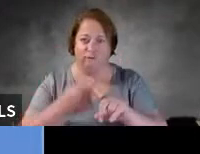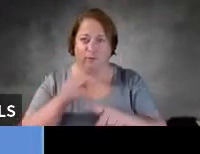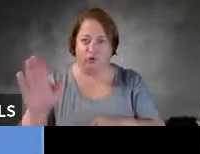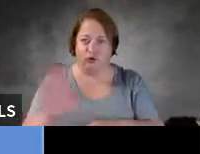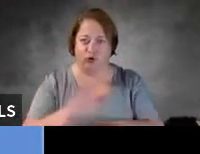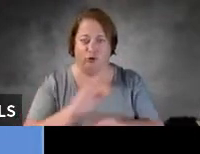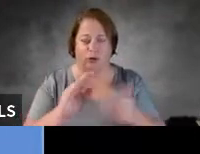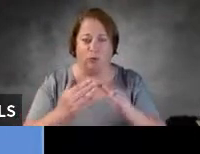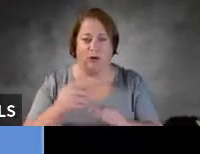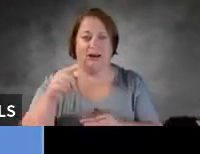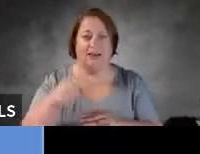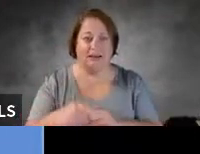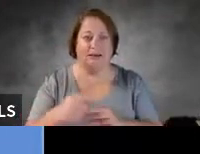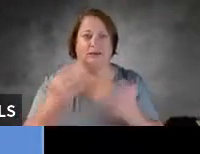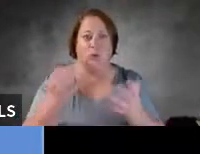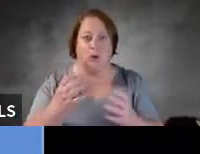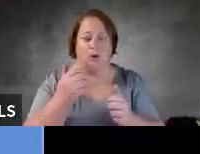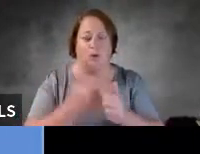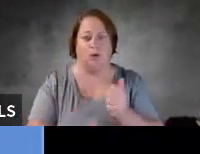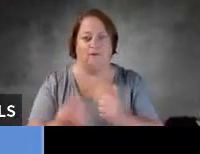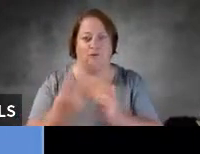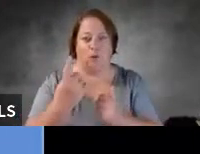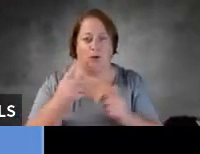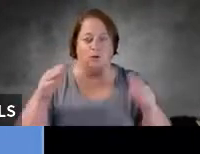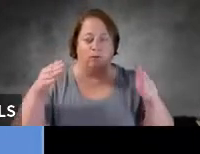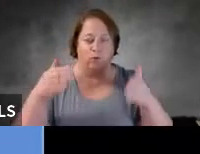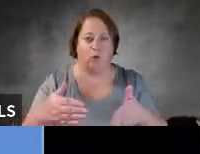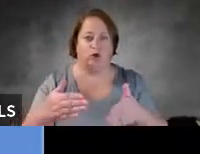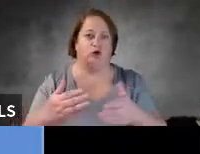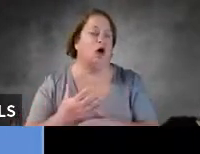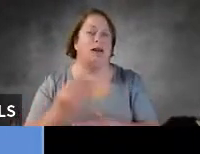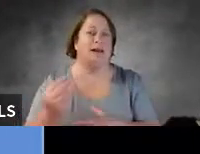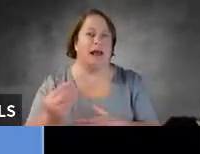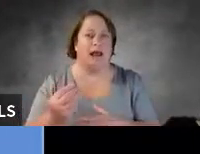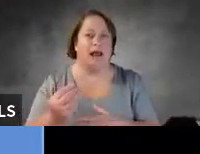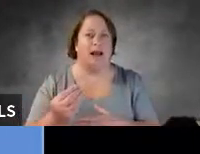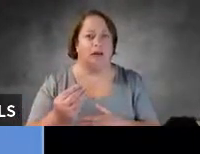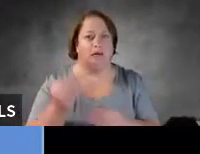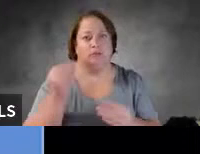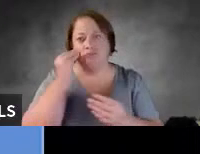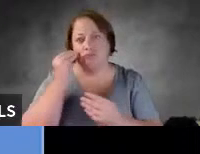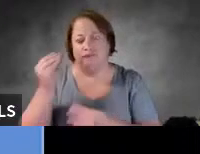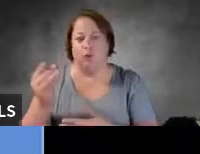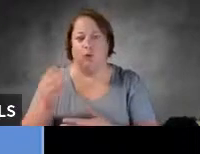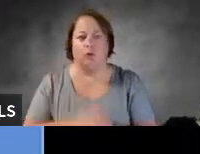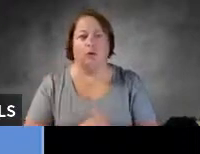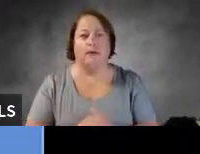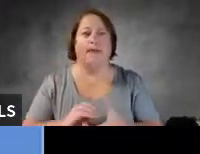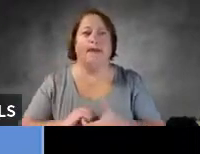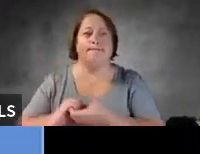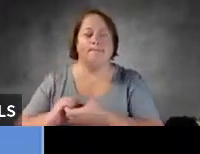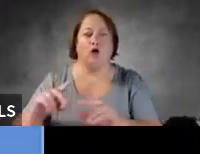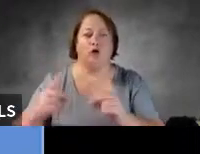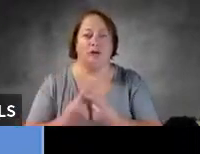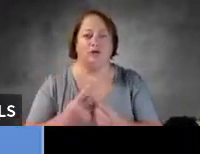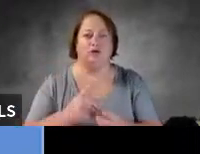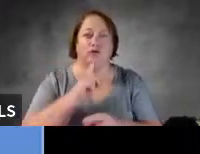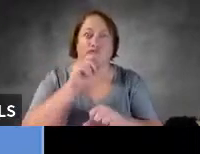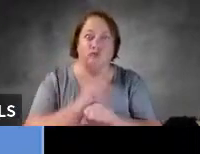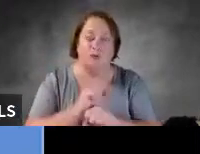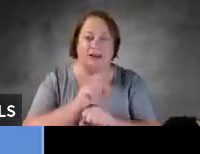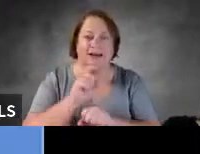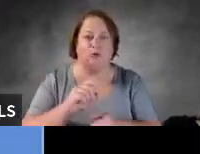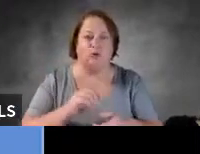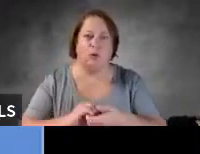And this is the slide I want everyone to focus on and take back. Partner districts truly need to partner